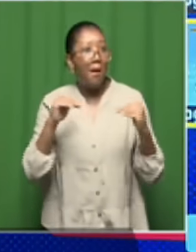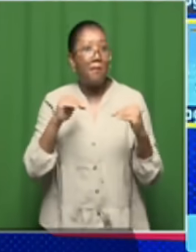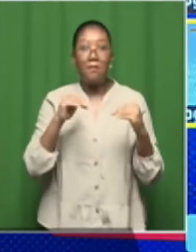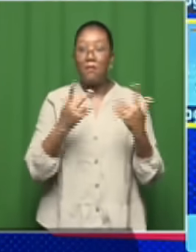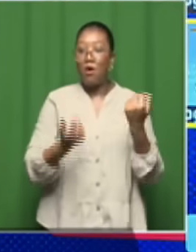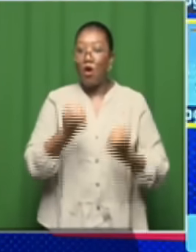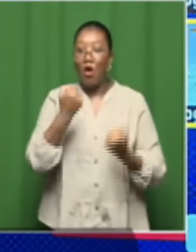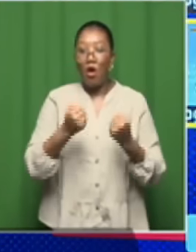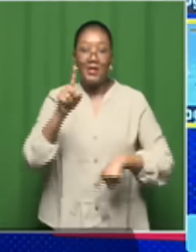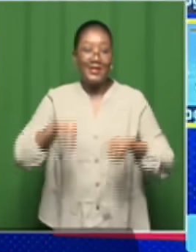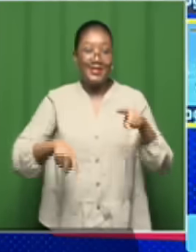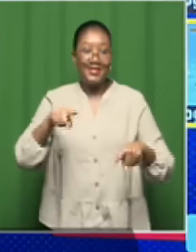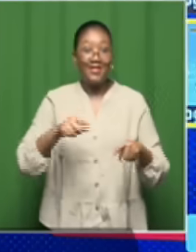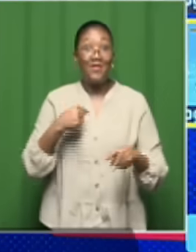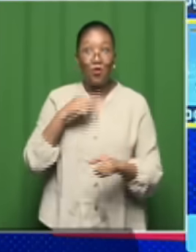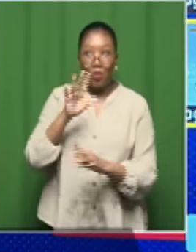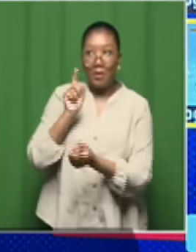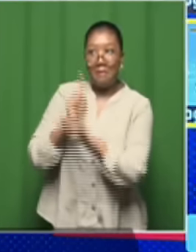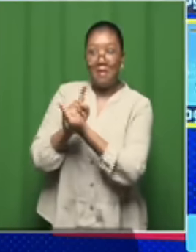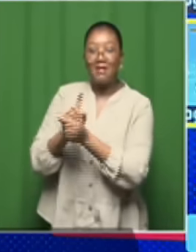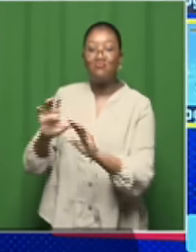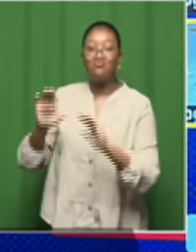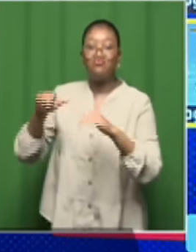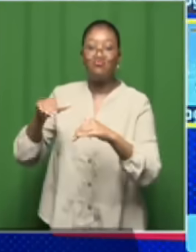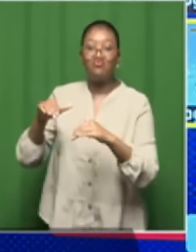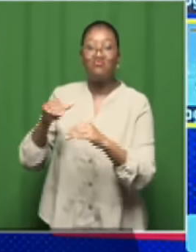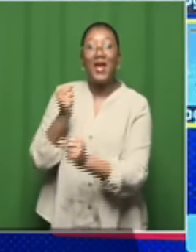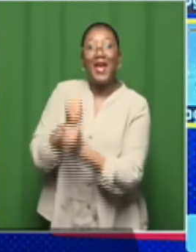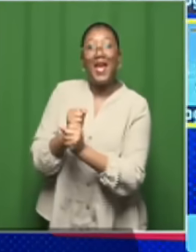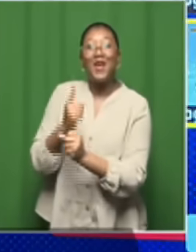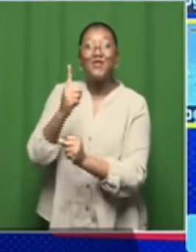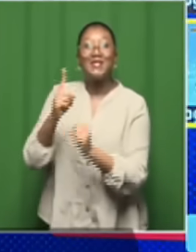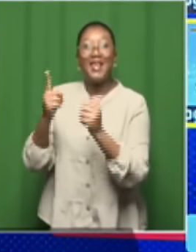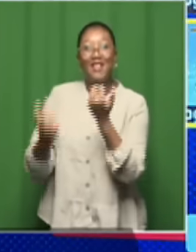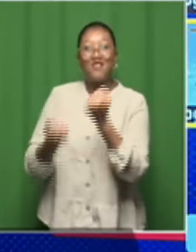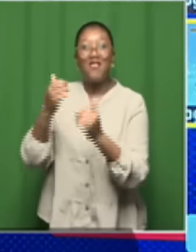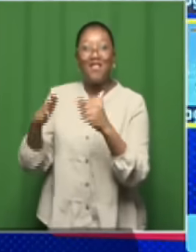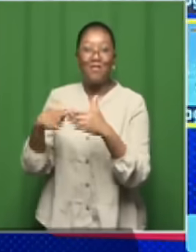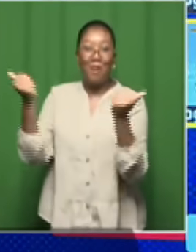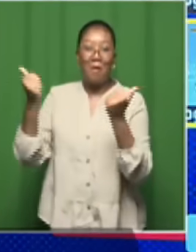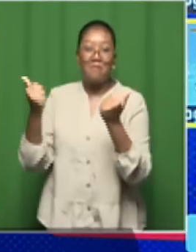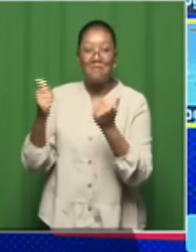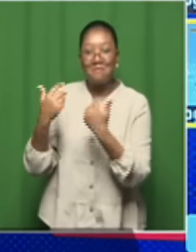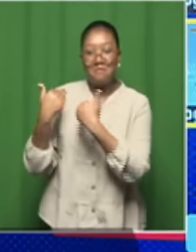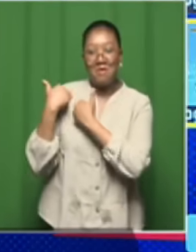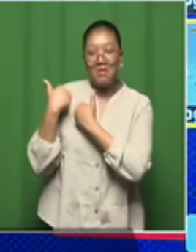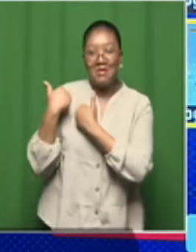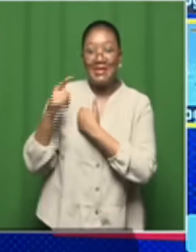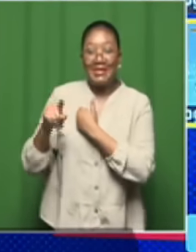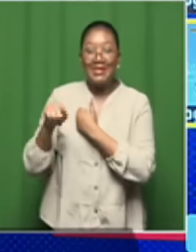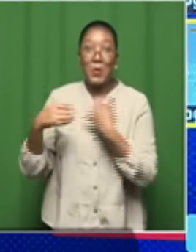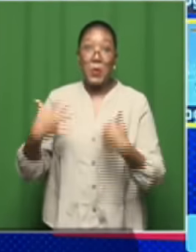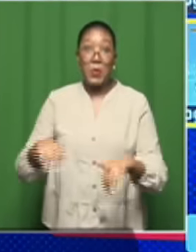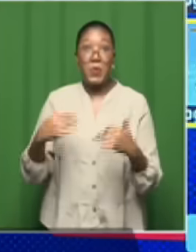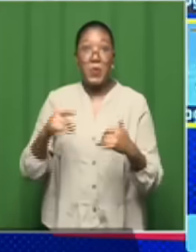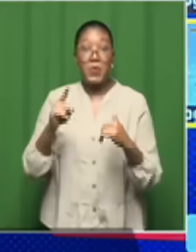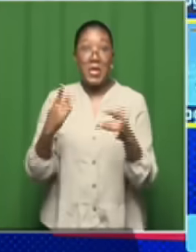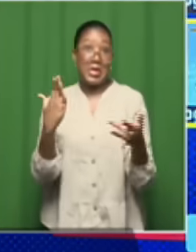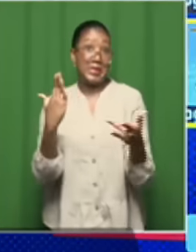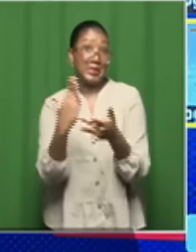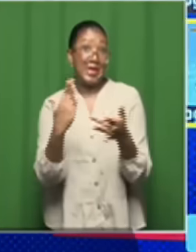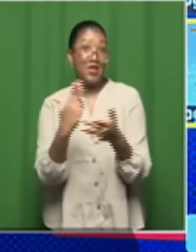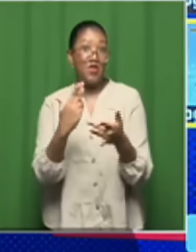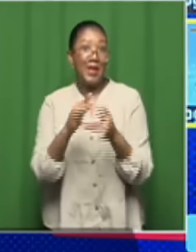with this unit as they were monitoring and enforcing speed limits using these advanced technologies such as moving